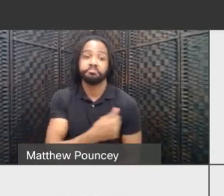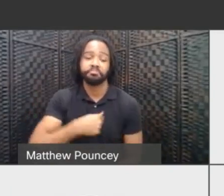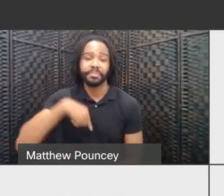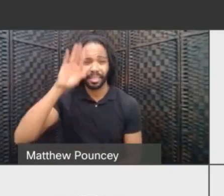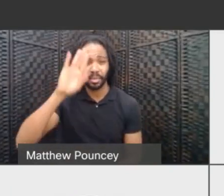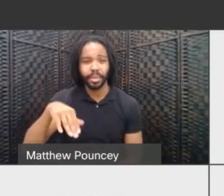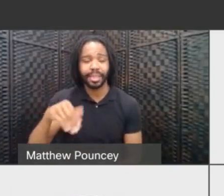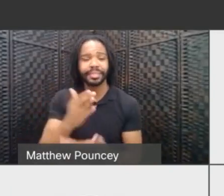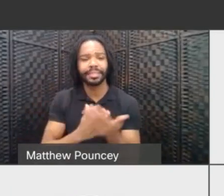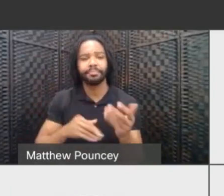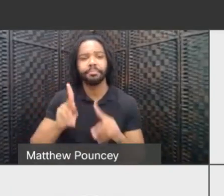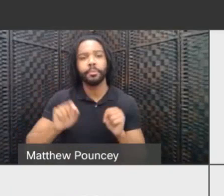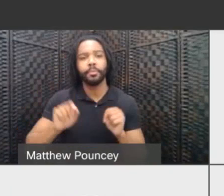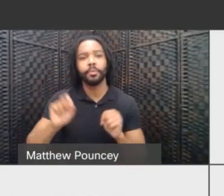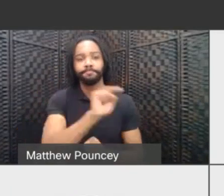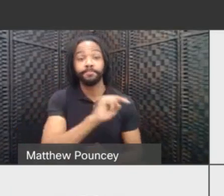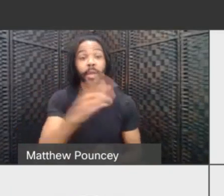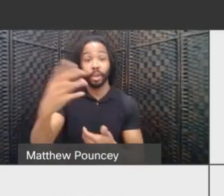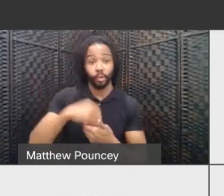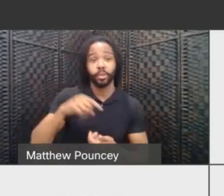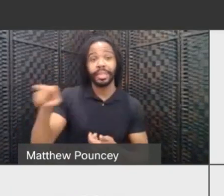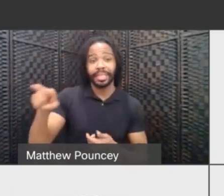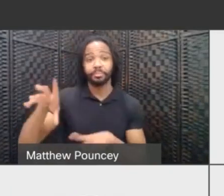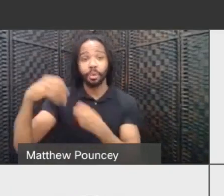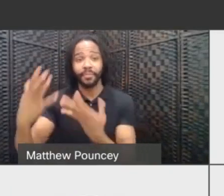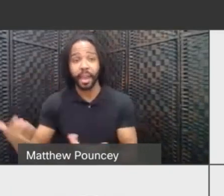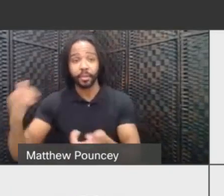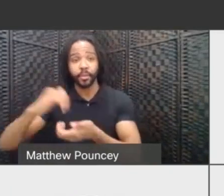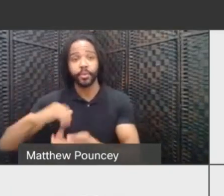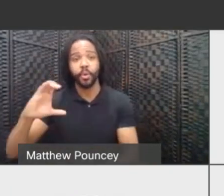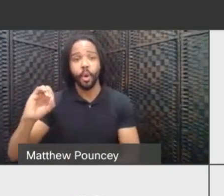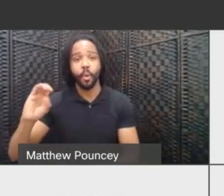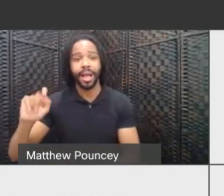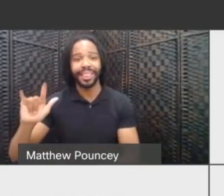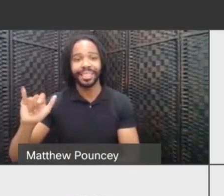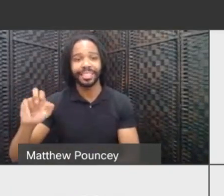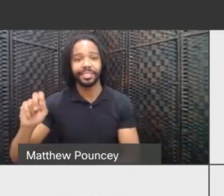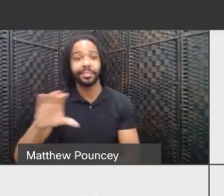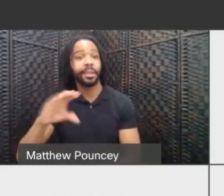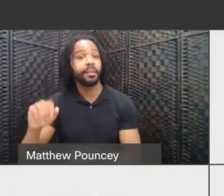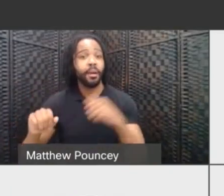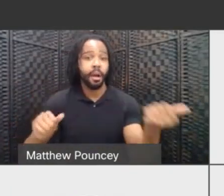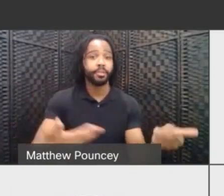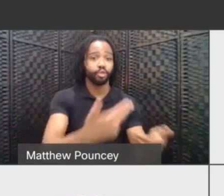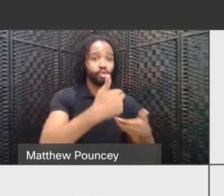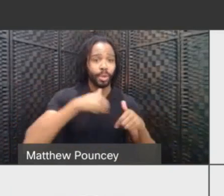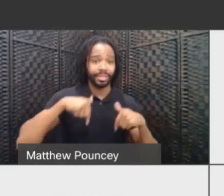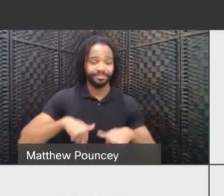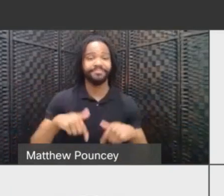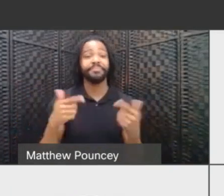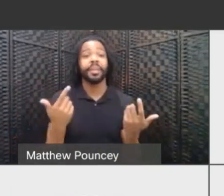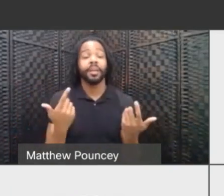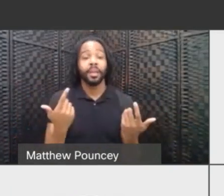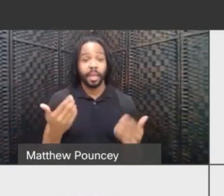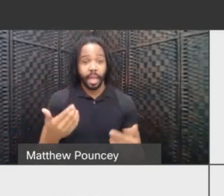some folks, including the Provider Coalition, but maybe others as well, joined in a letter to DC Health to